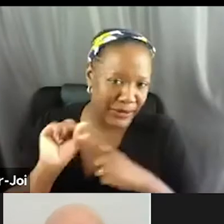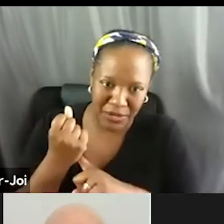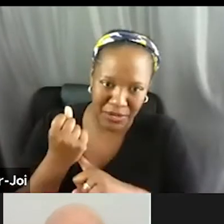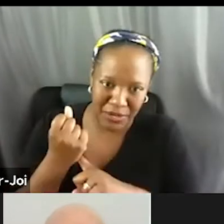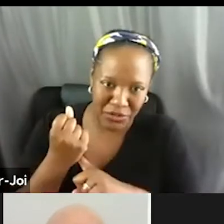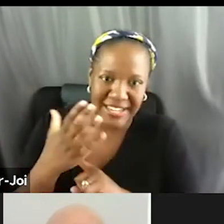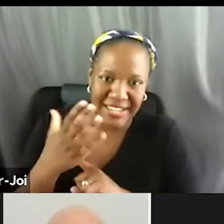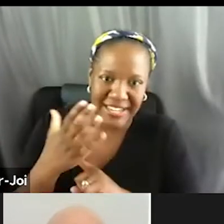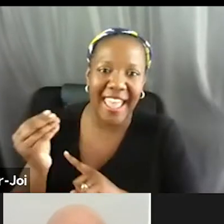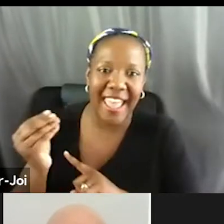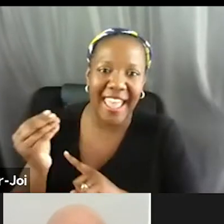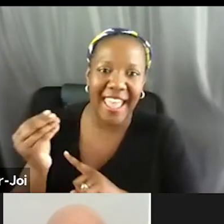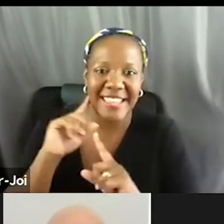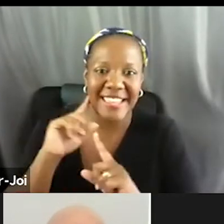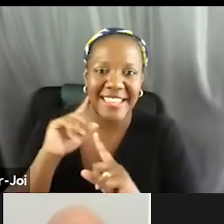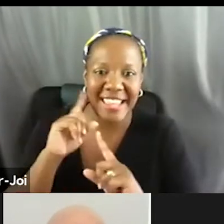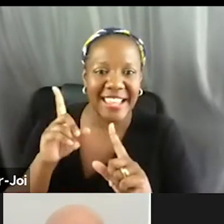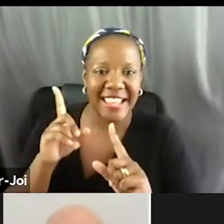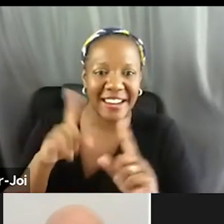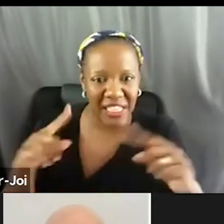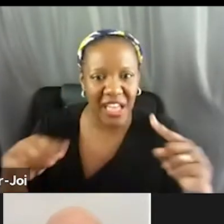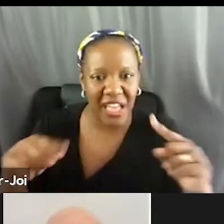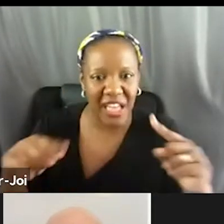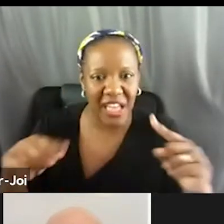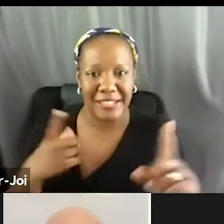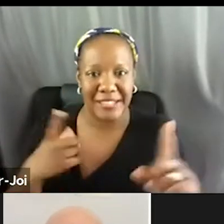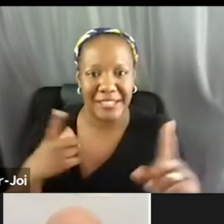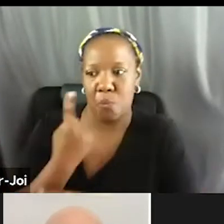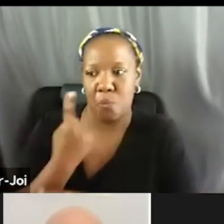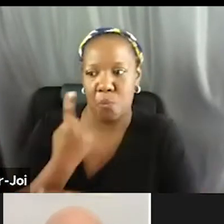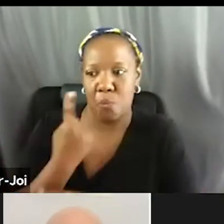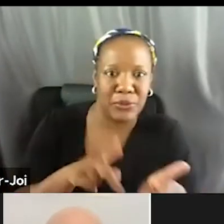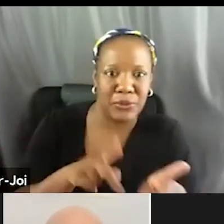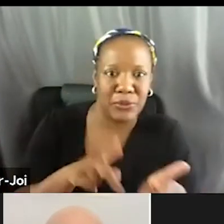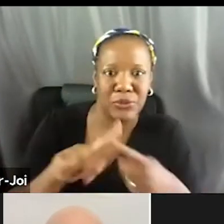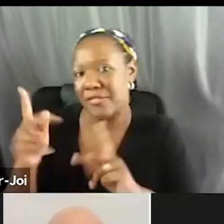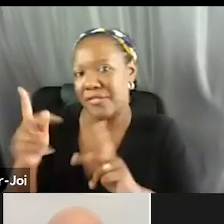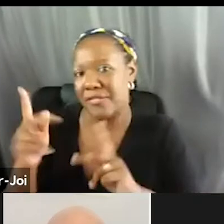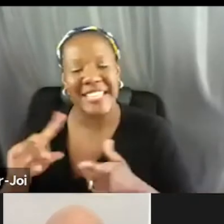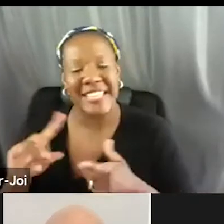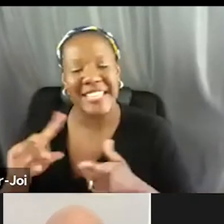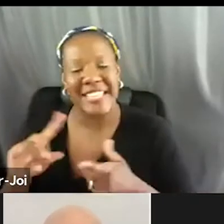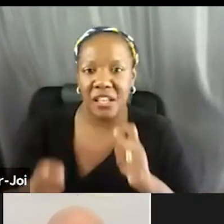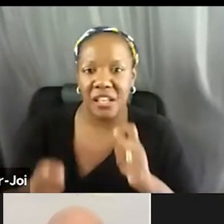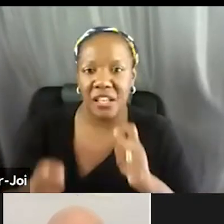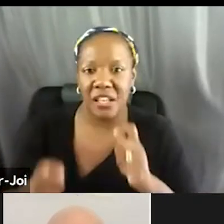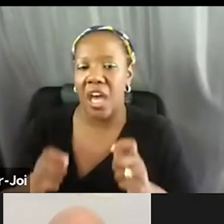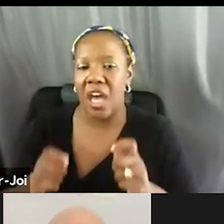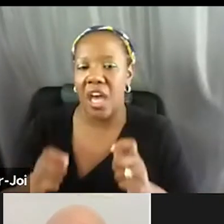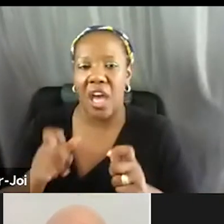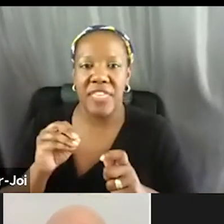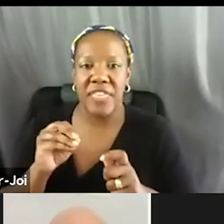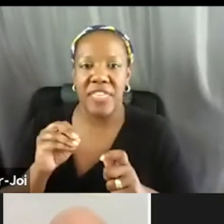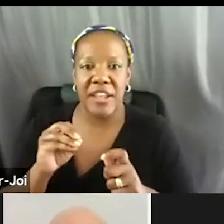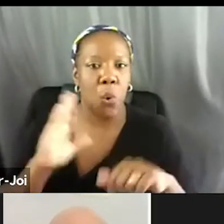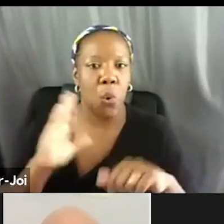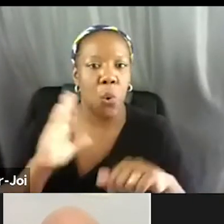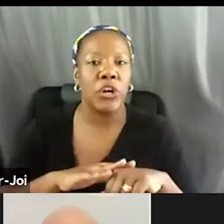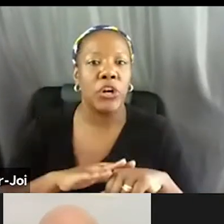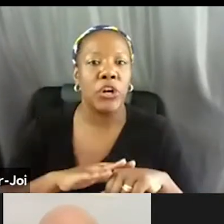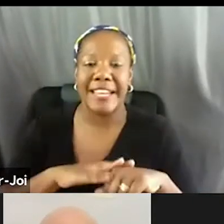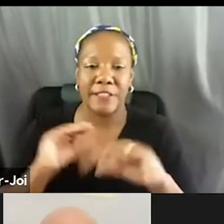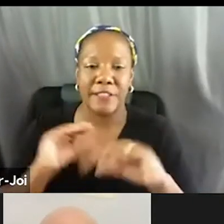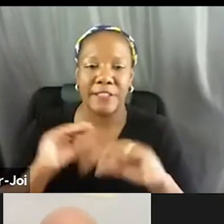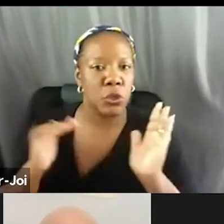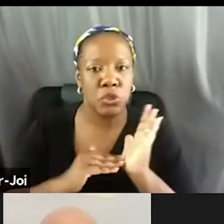it can fluctuate from one to another. There's no warning. There's no doctor telling us that we're going to lose our hair. We're